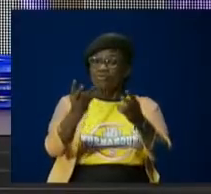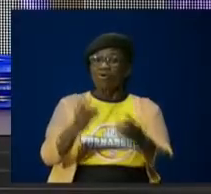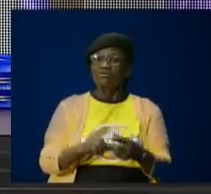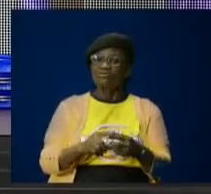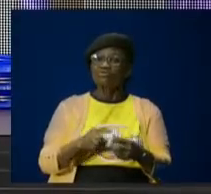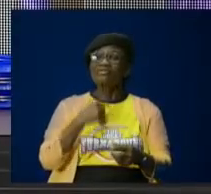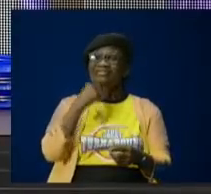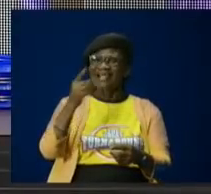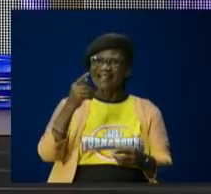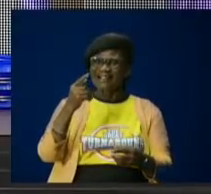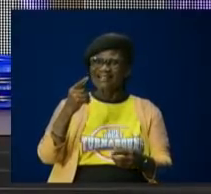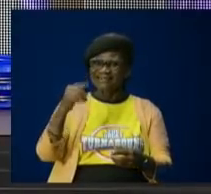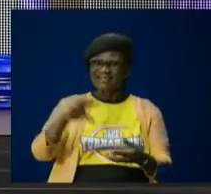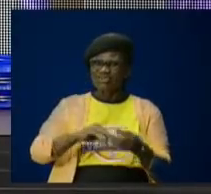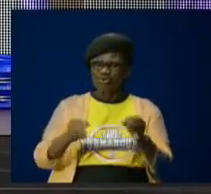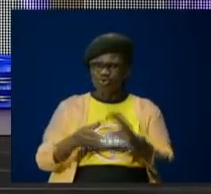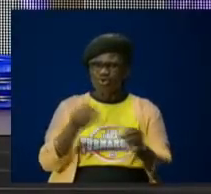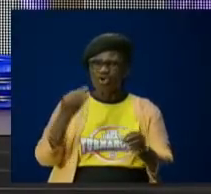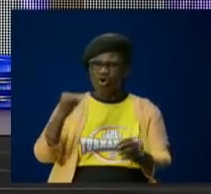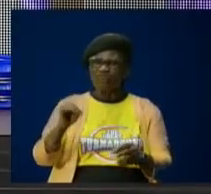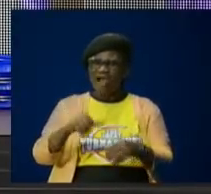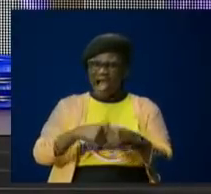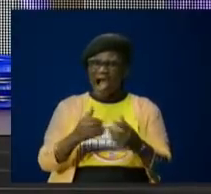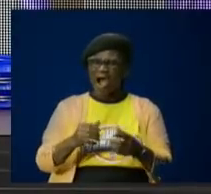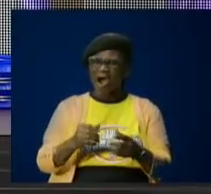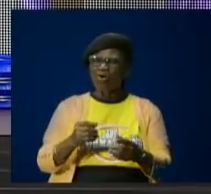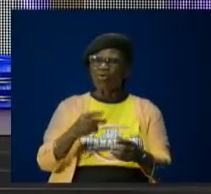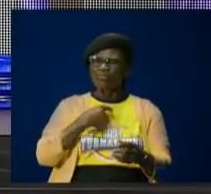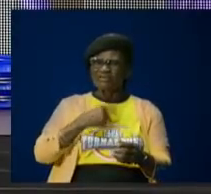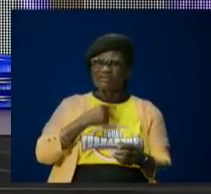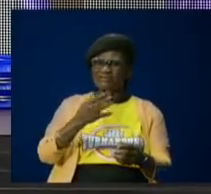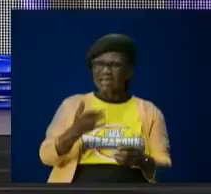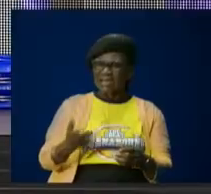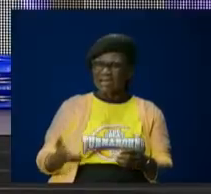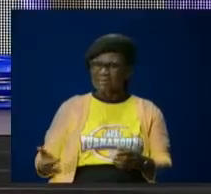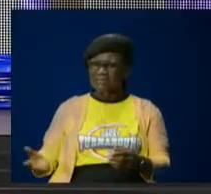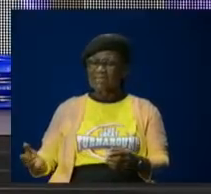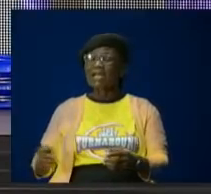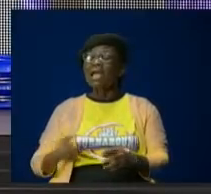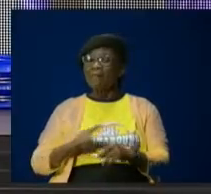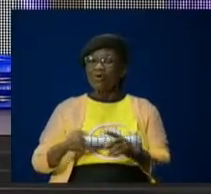to sink, he walked on water.